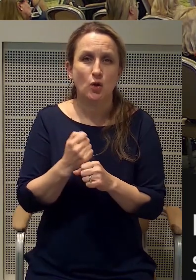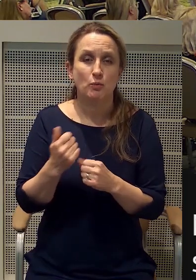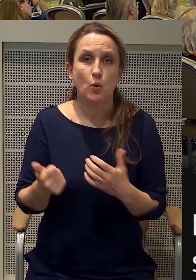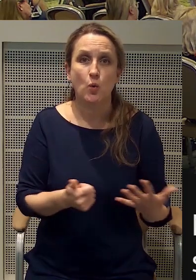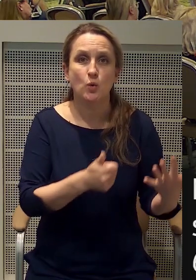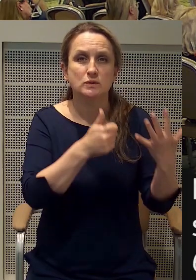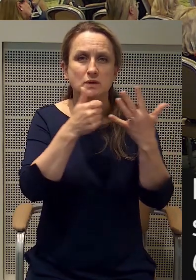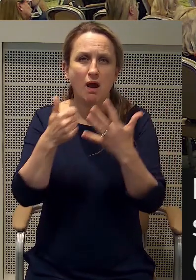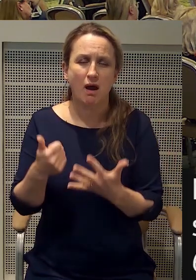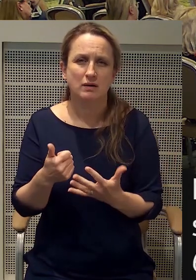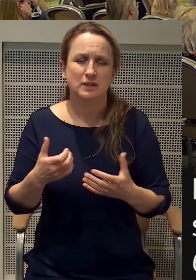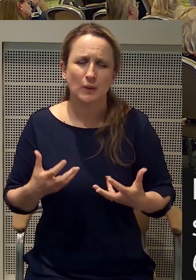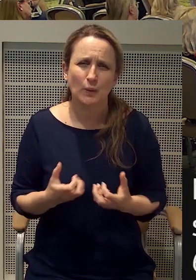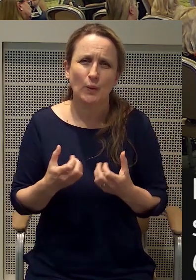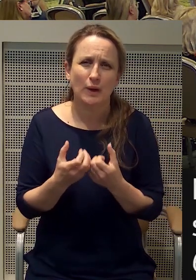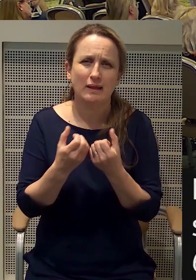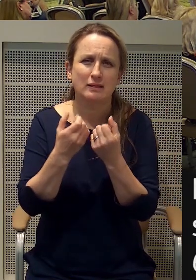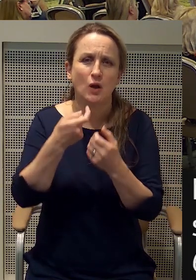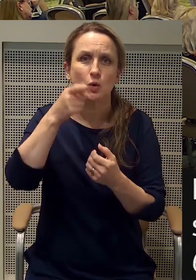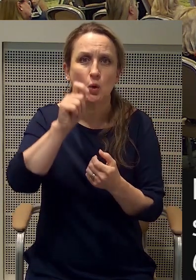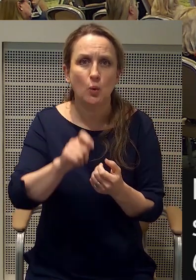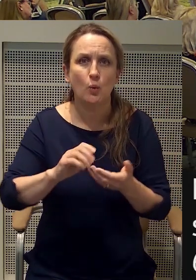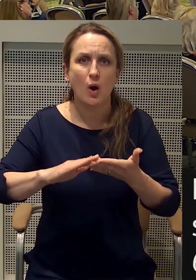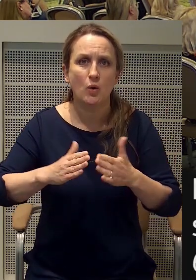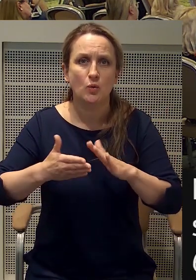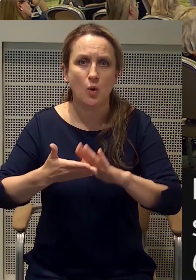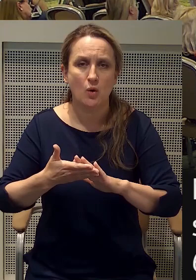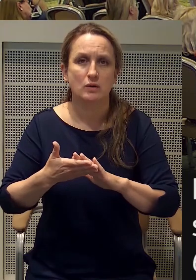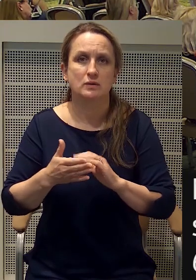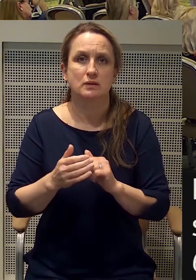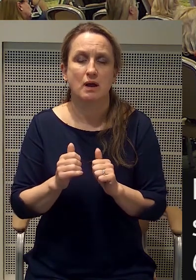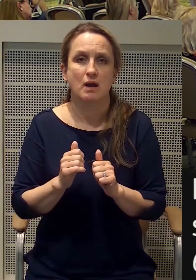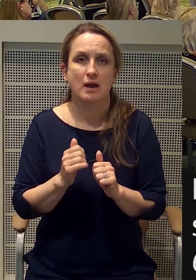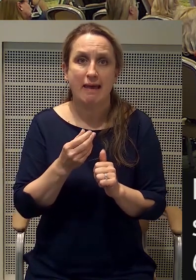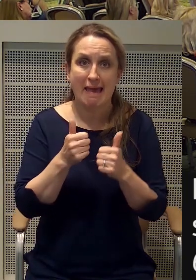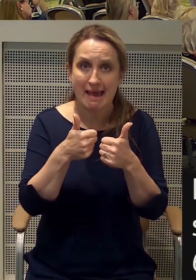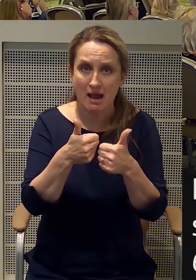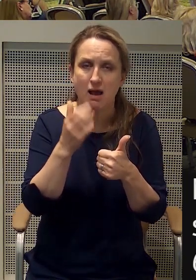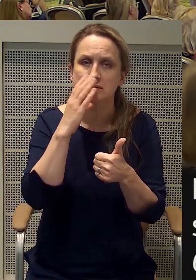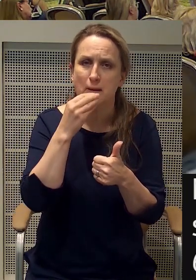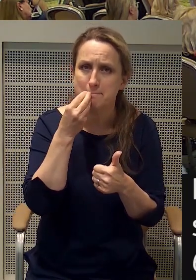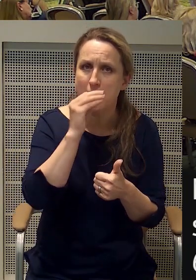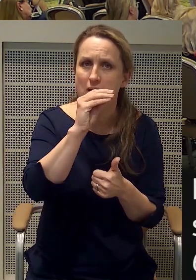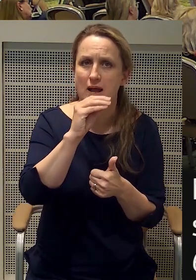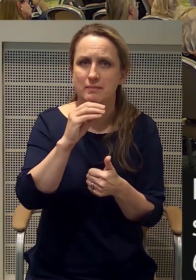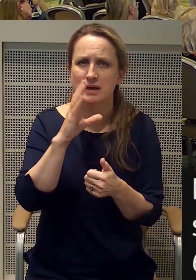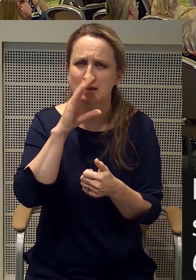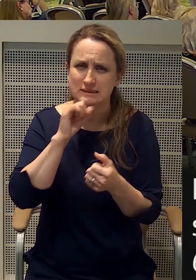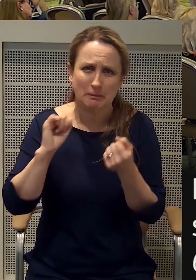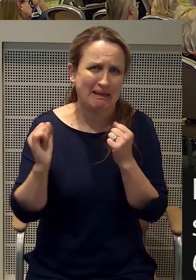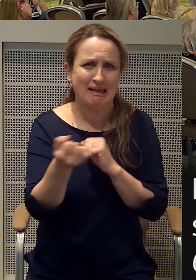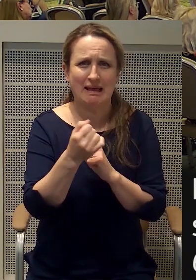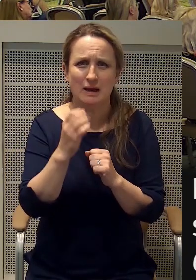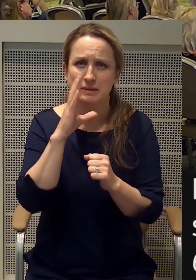reimbursed drugs list, but it does take time. During my 6 years in the health insurance fund, I have tried